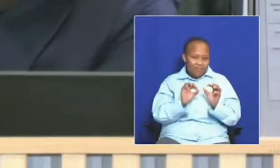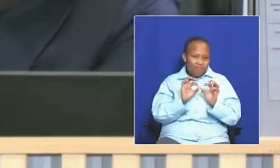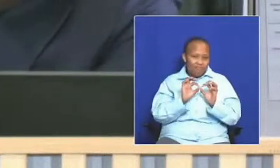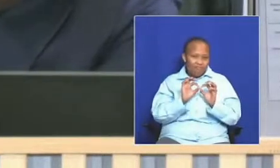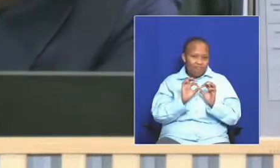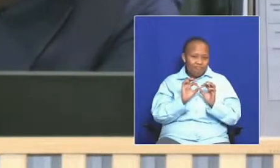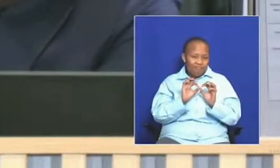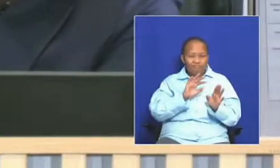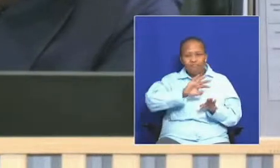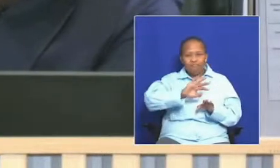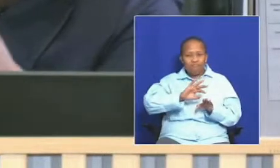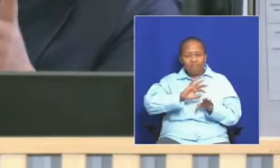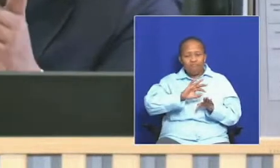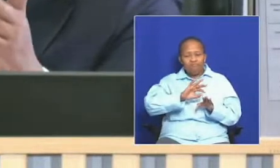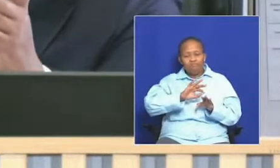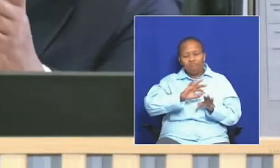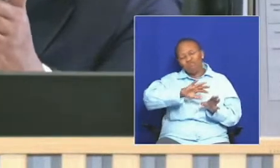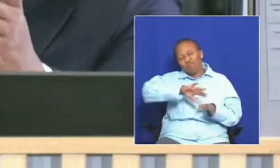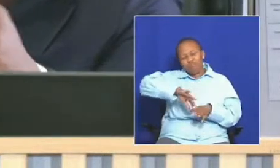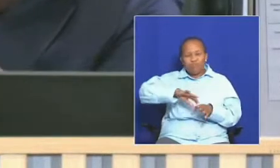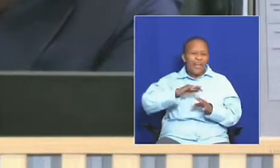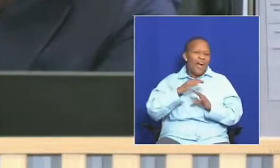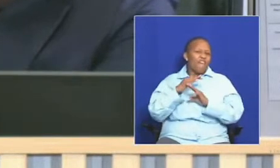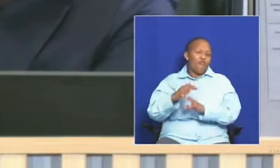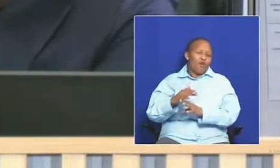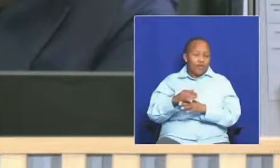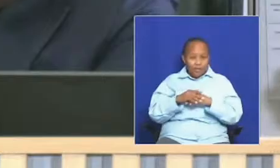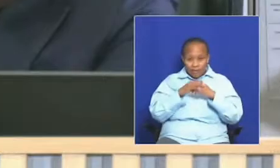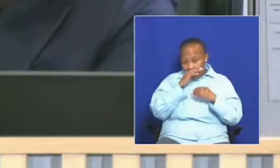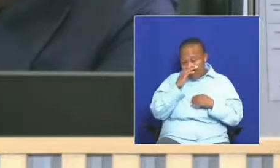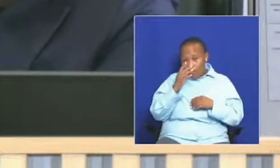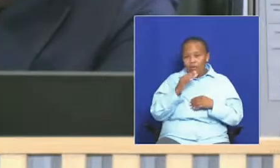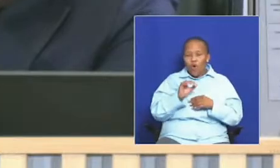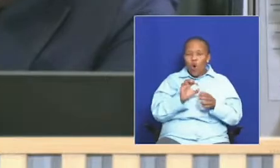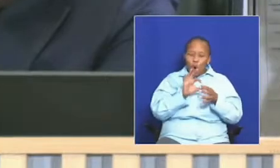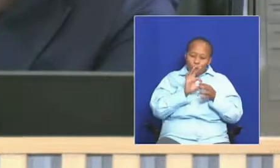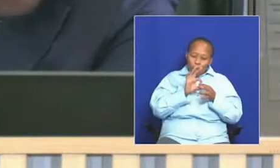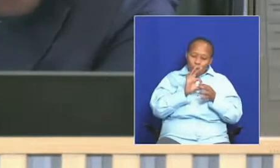they could? Let's avoid committed.